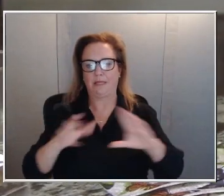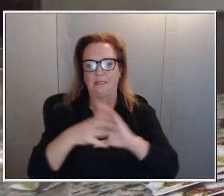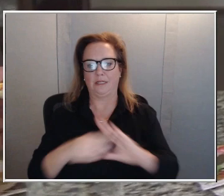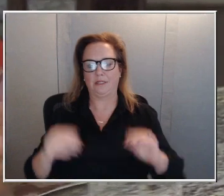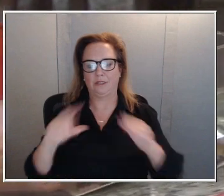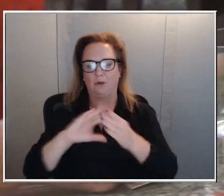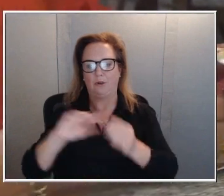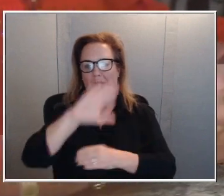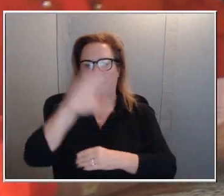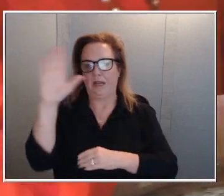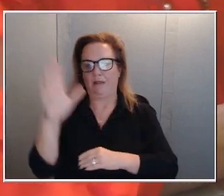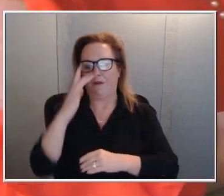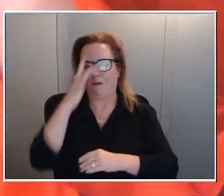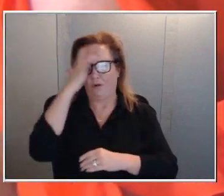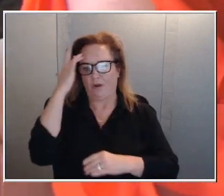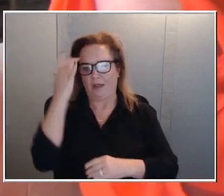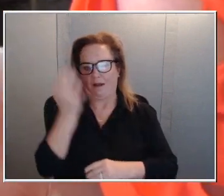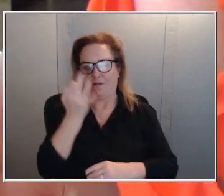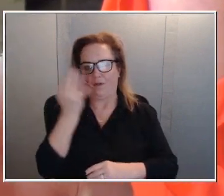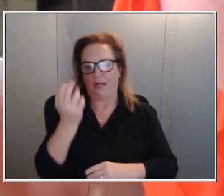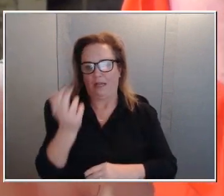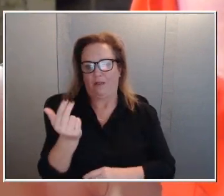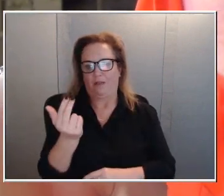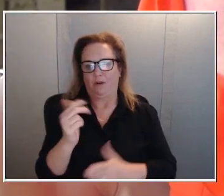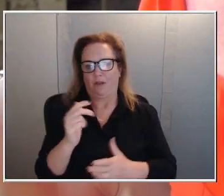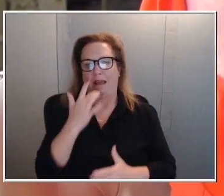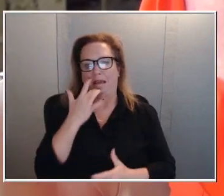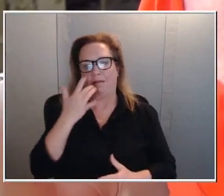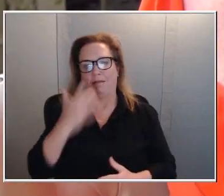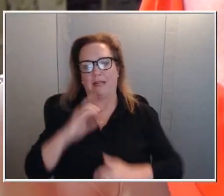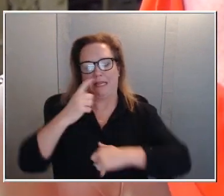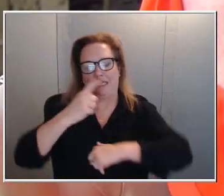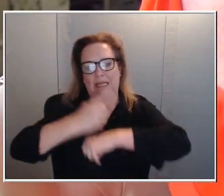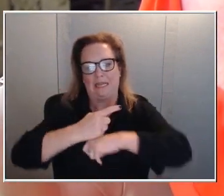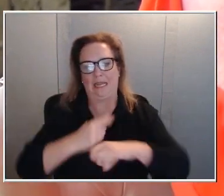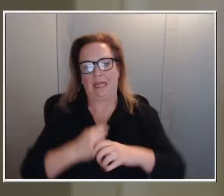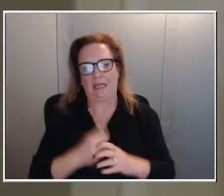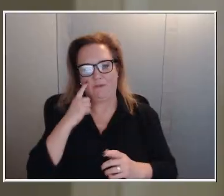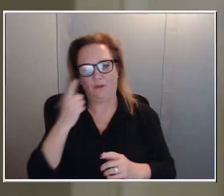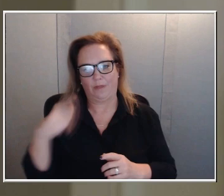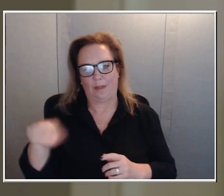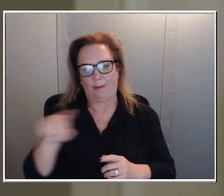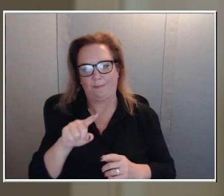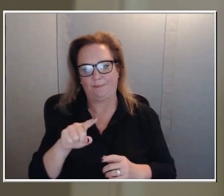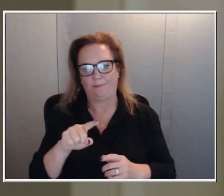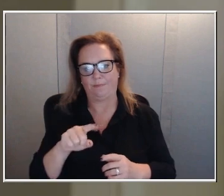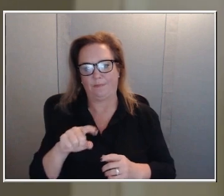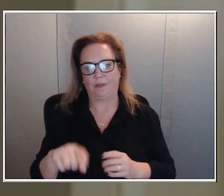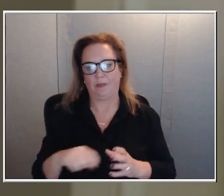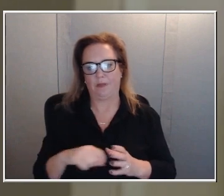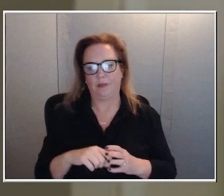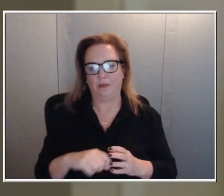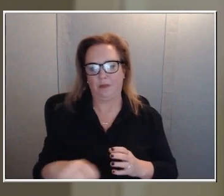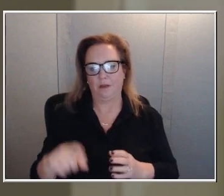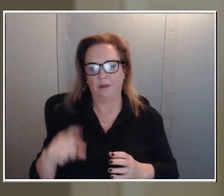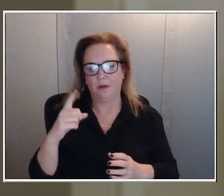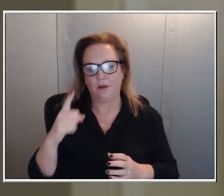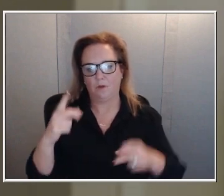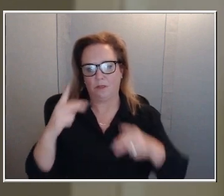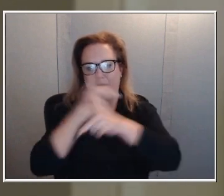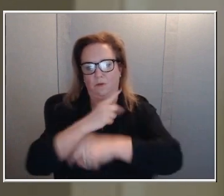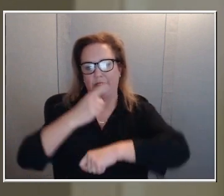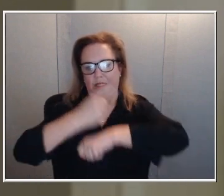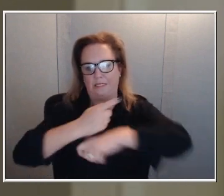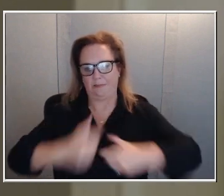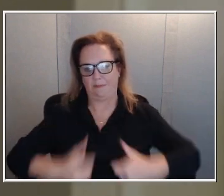forget Friday the 13th and how lucky that day was for them. It was one of the worst days of my